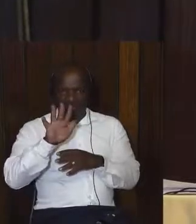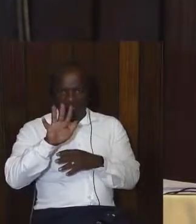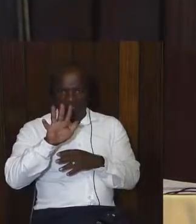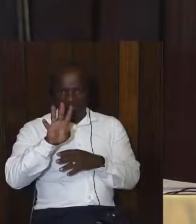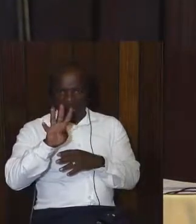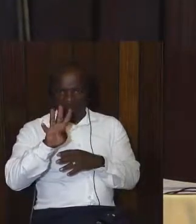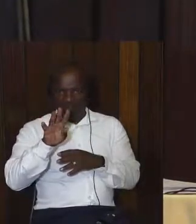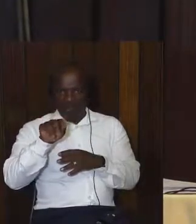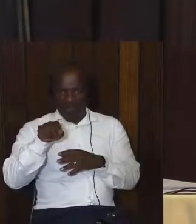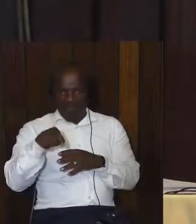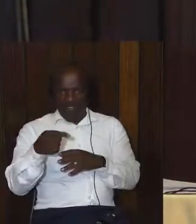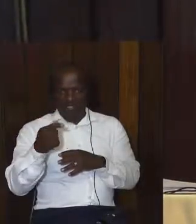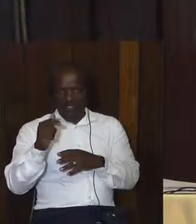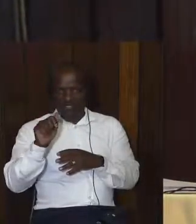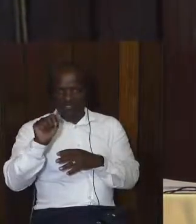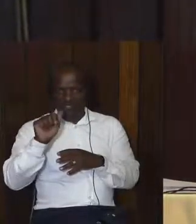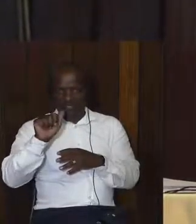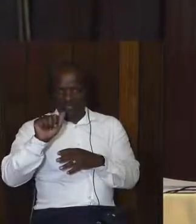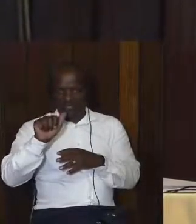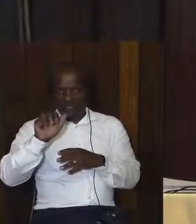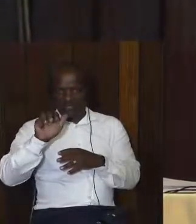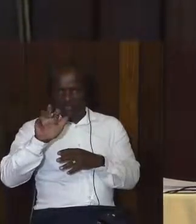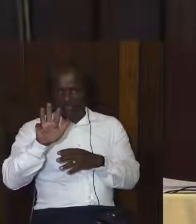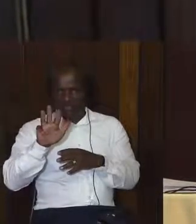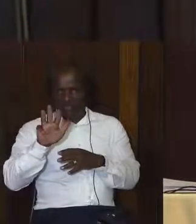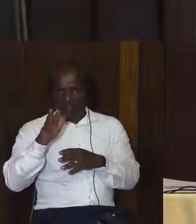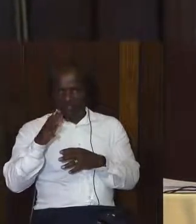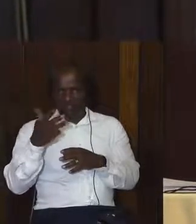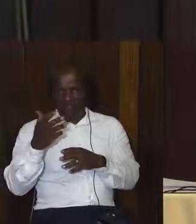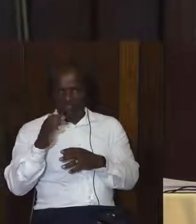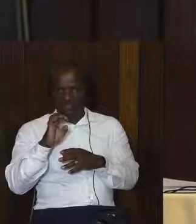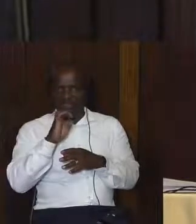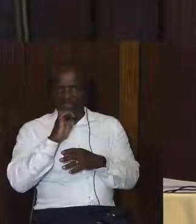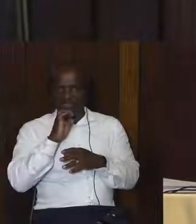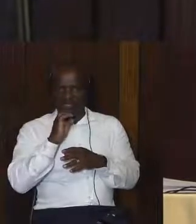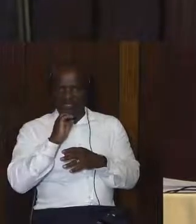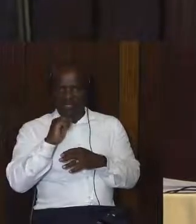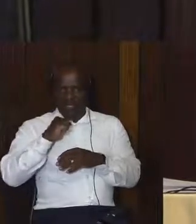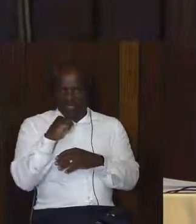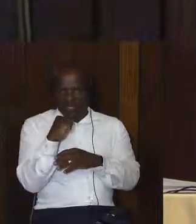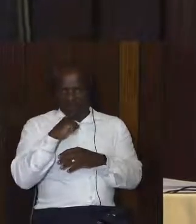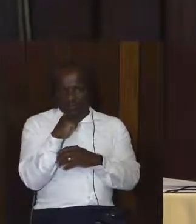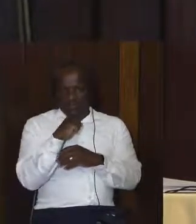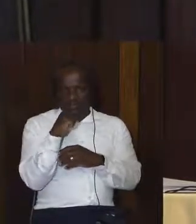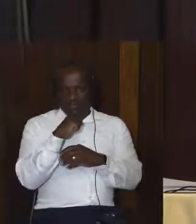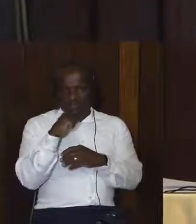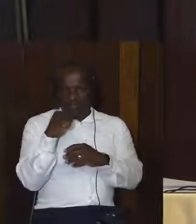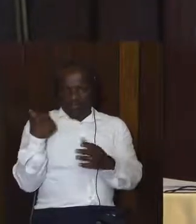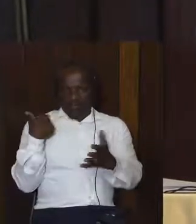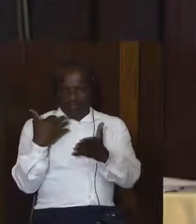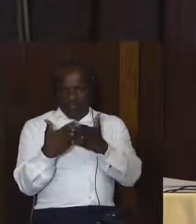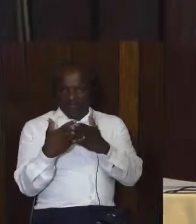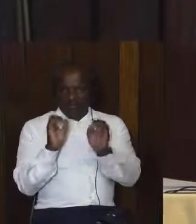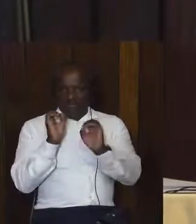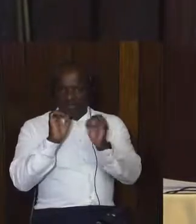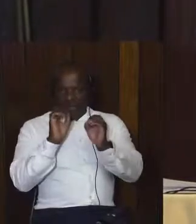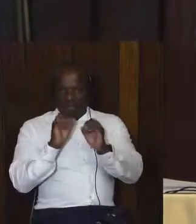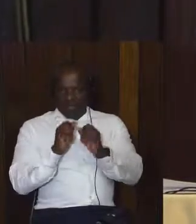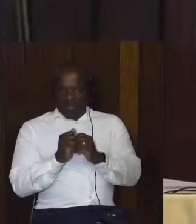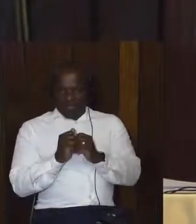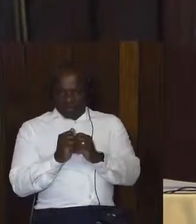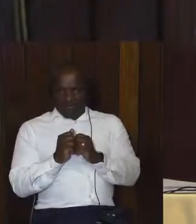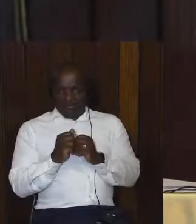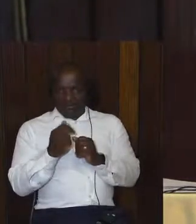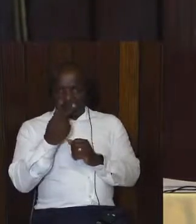It is just unfortunate that we don't seem to keep record of what is presented to us. The first presentation was done